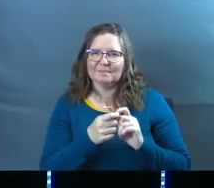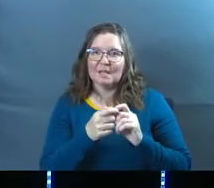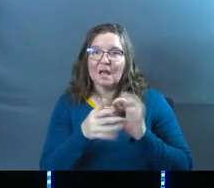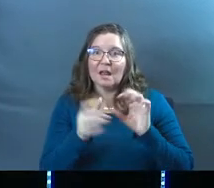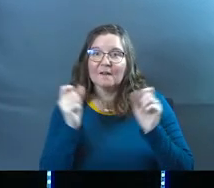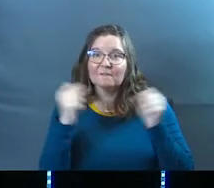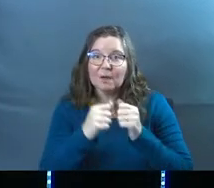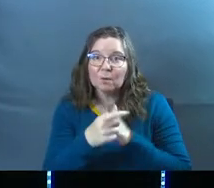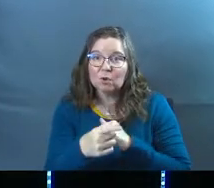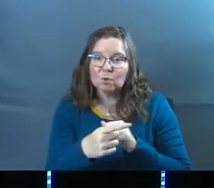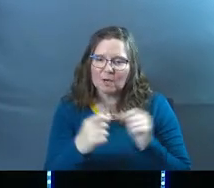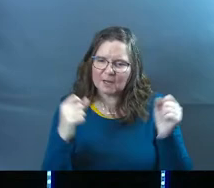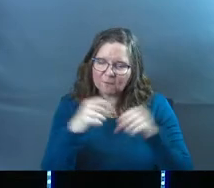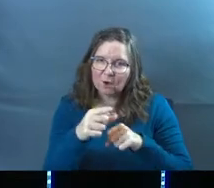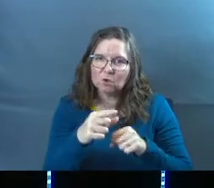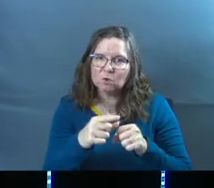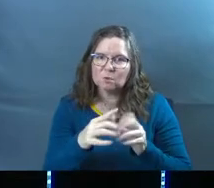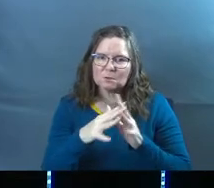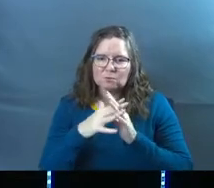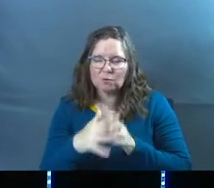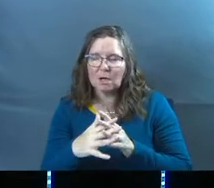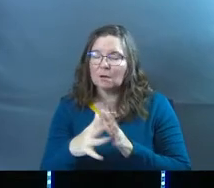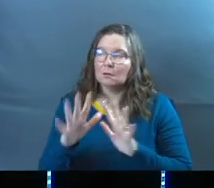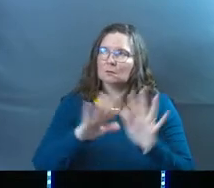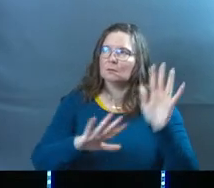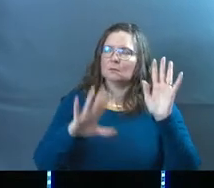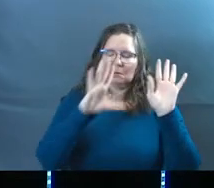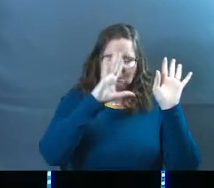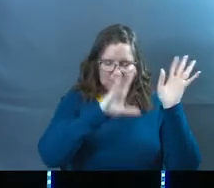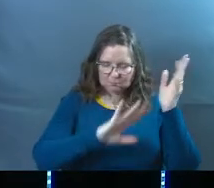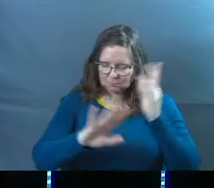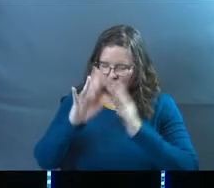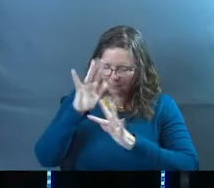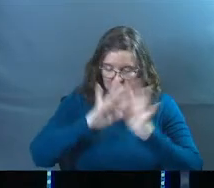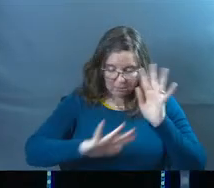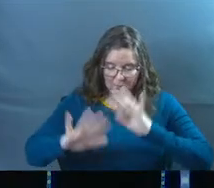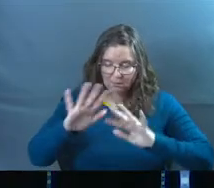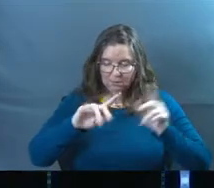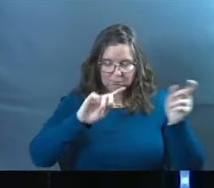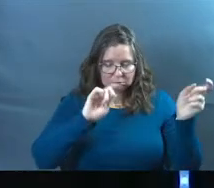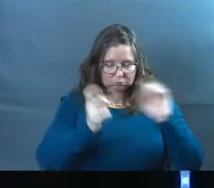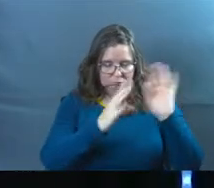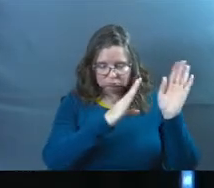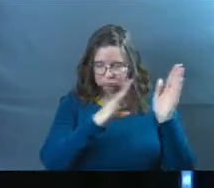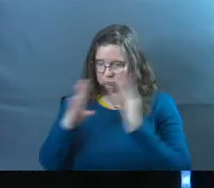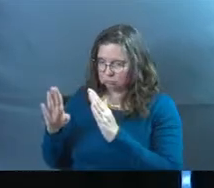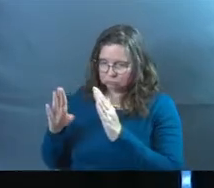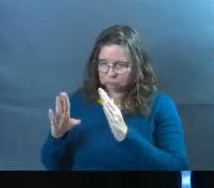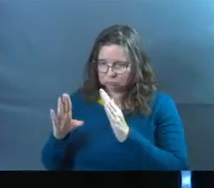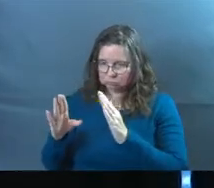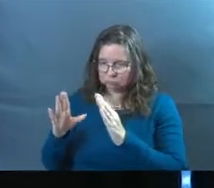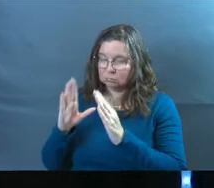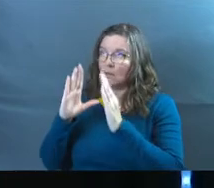And he fought you. And he conquered you. And he put you in your place. Was this